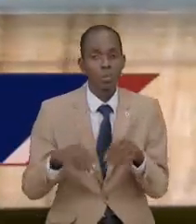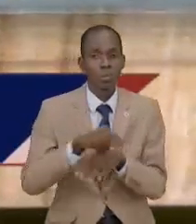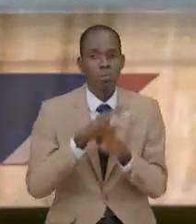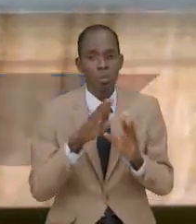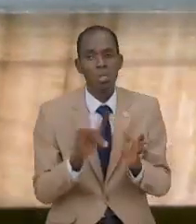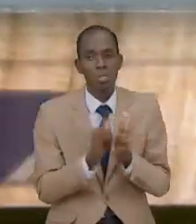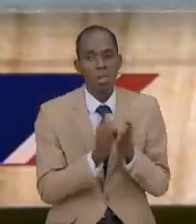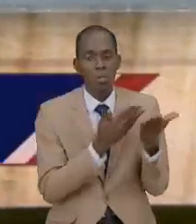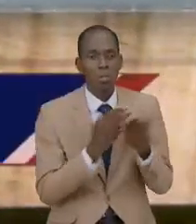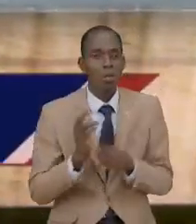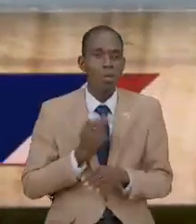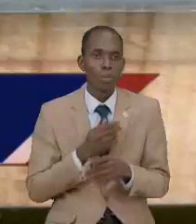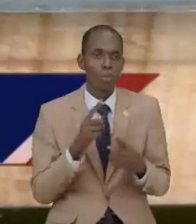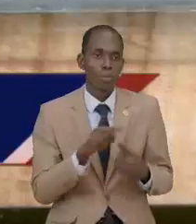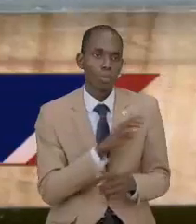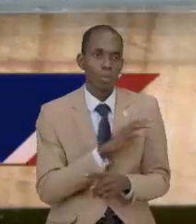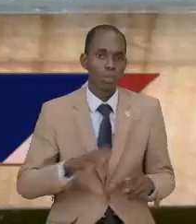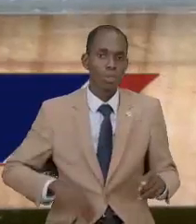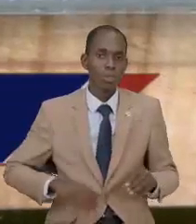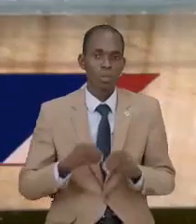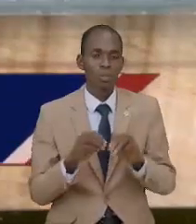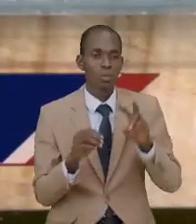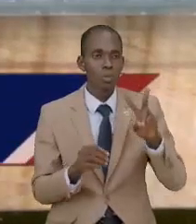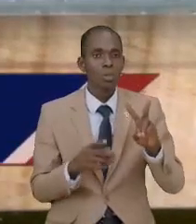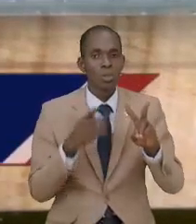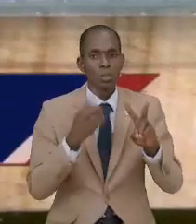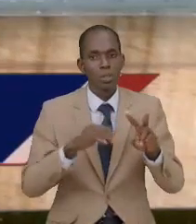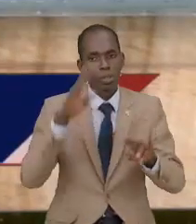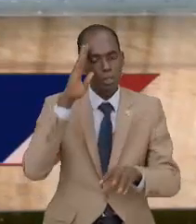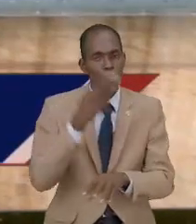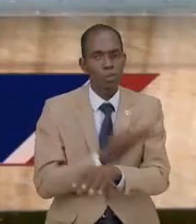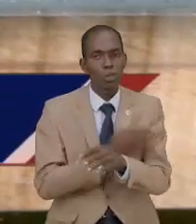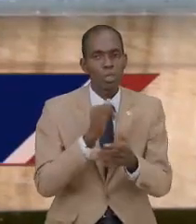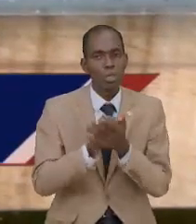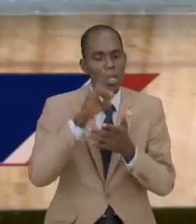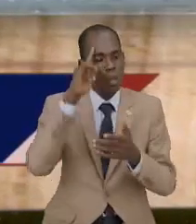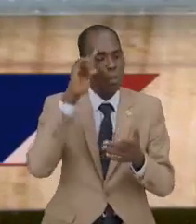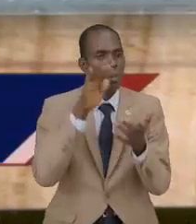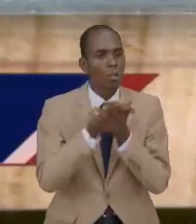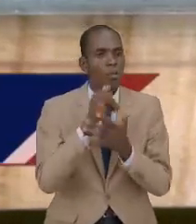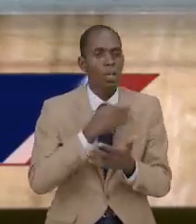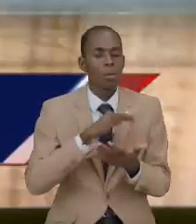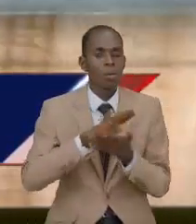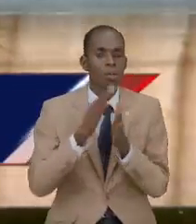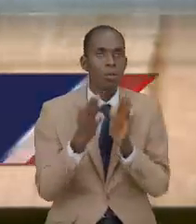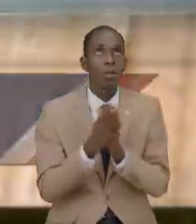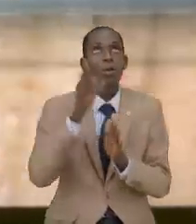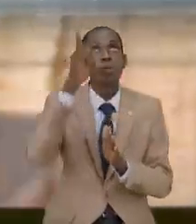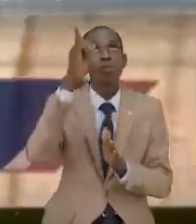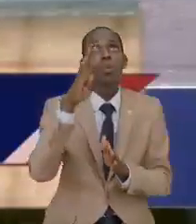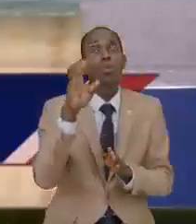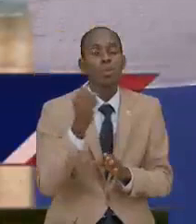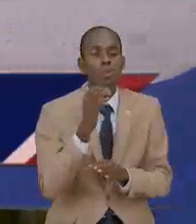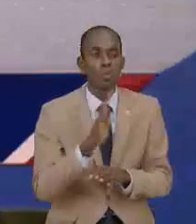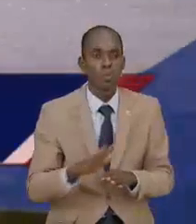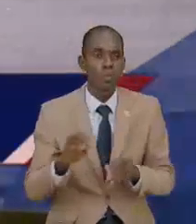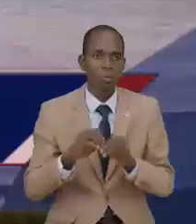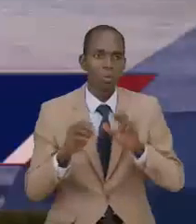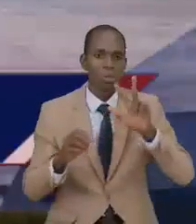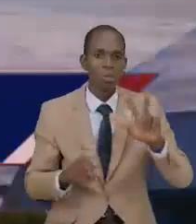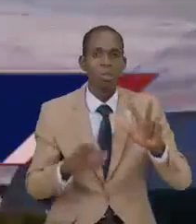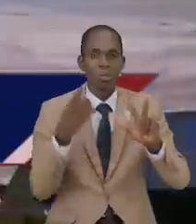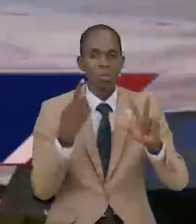sons that believe and become God's children. Number three, the sign of